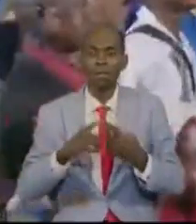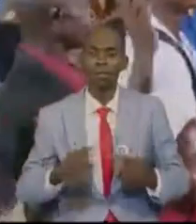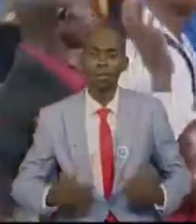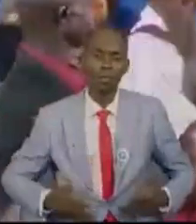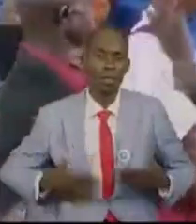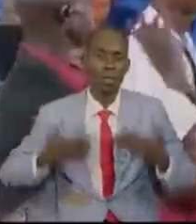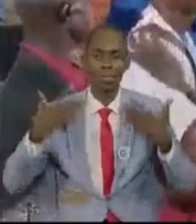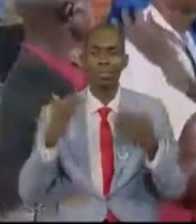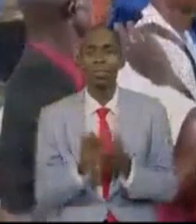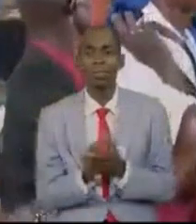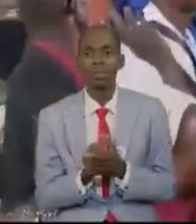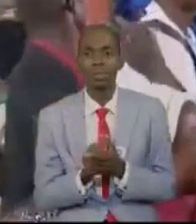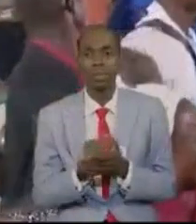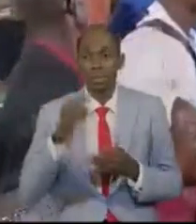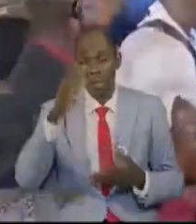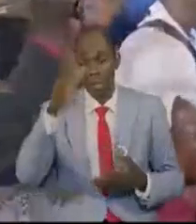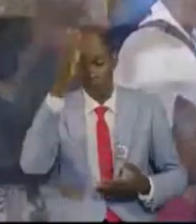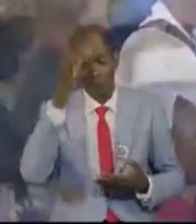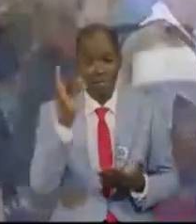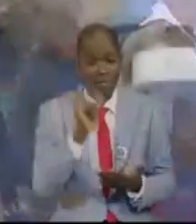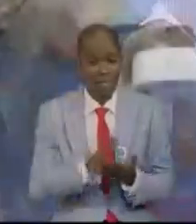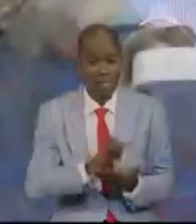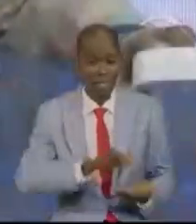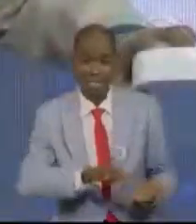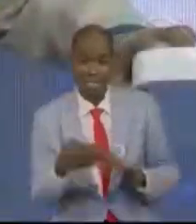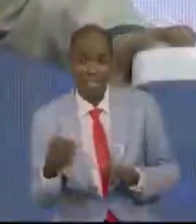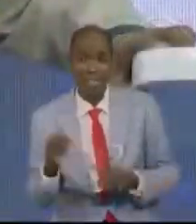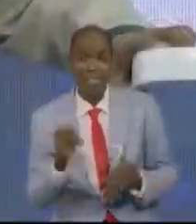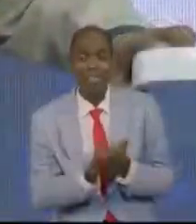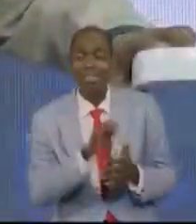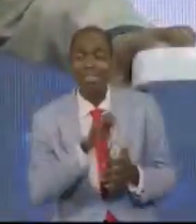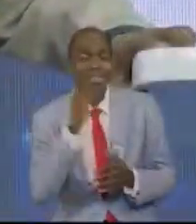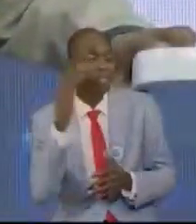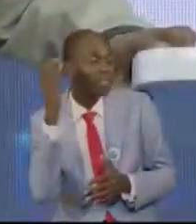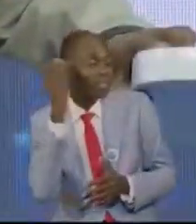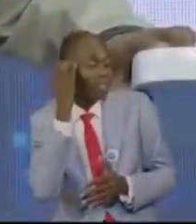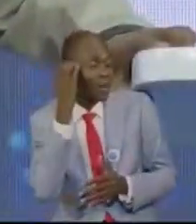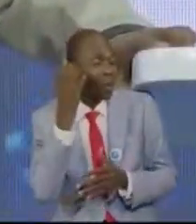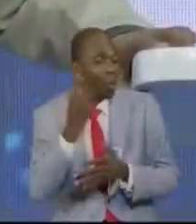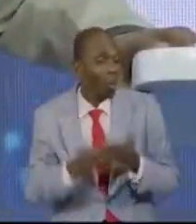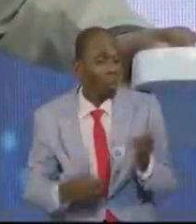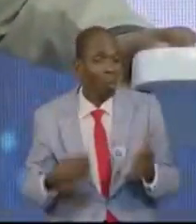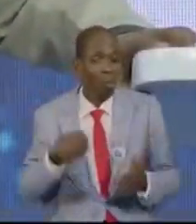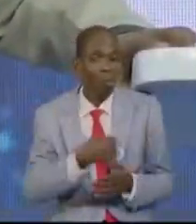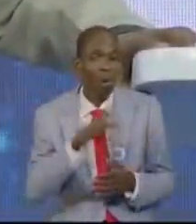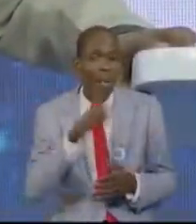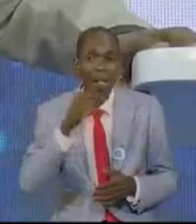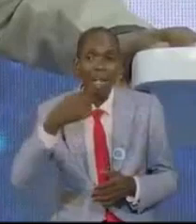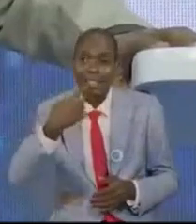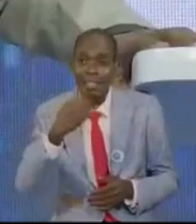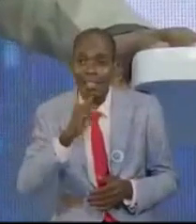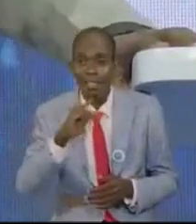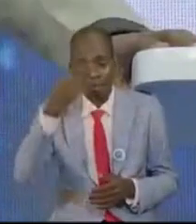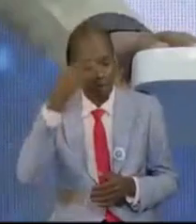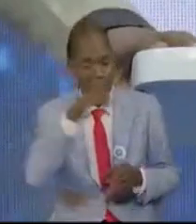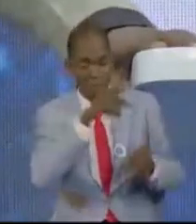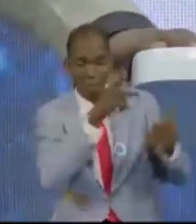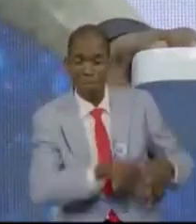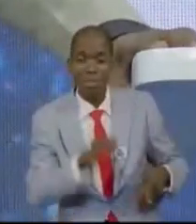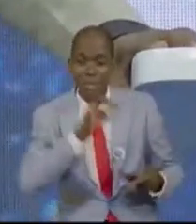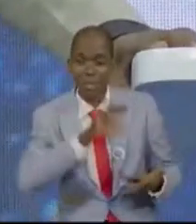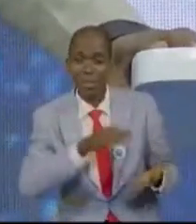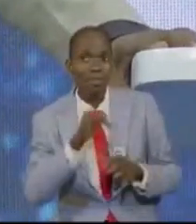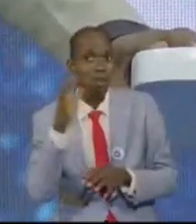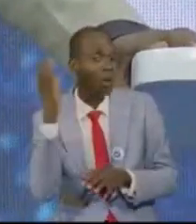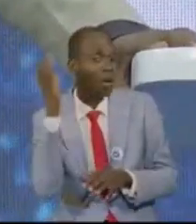The father that died, that didn't hear even what he was saying because he was dead, when we